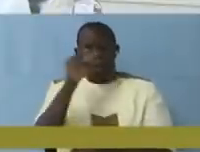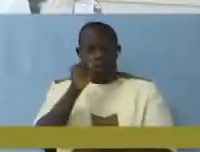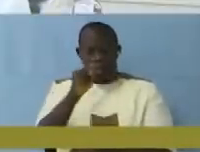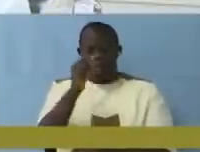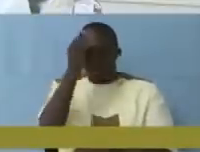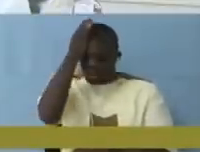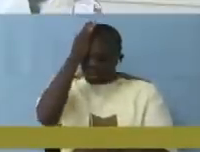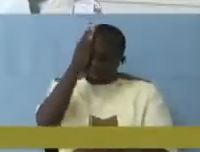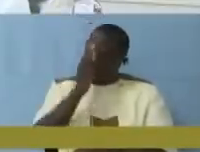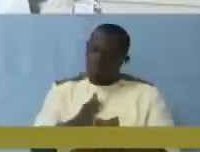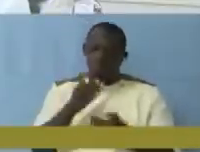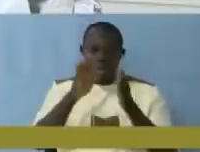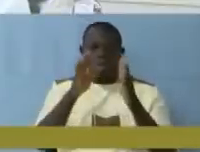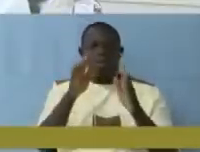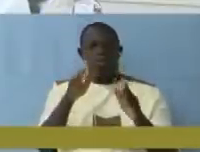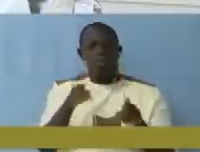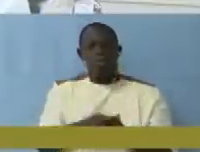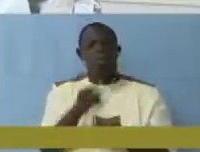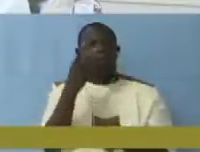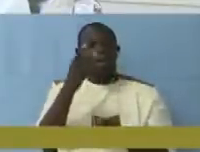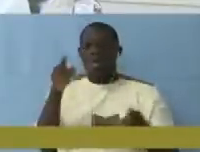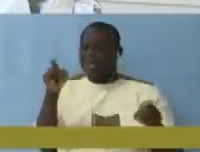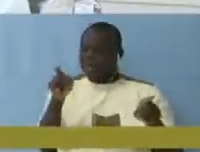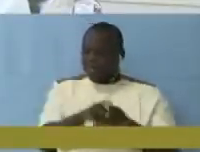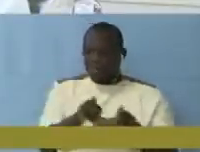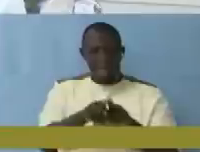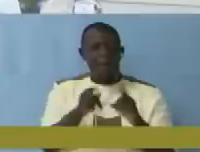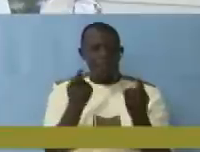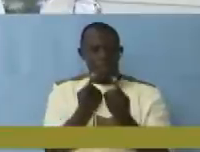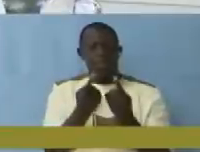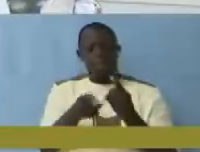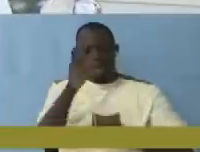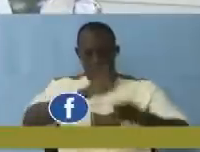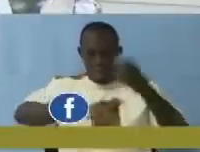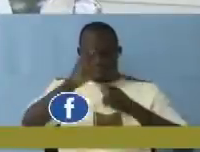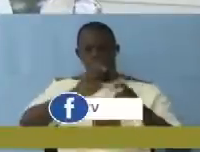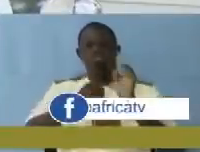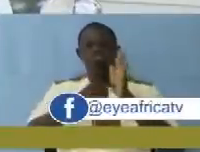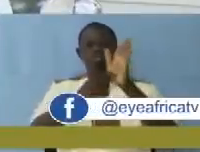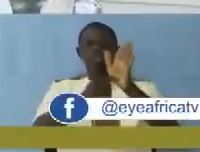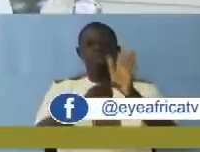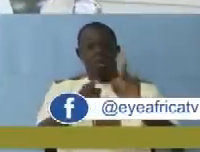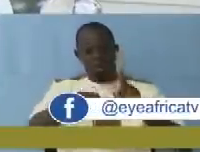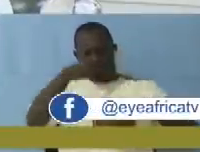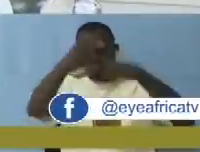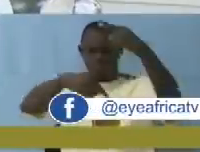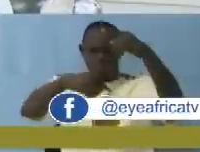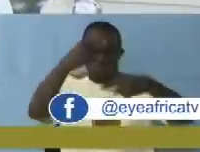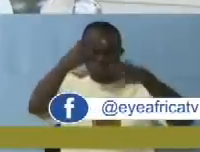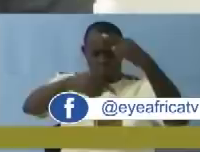are seeing the same game being replayed here. Proceed and play the same game.